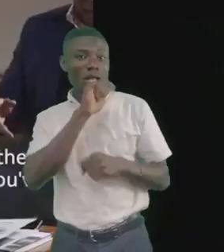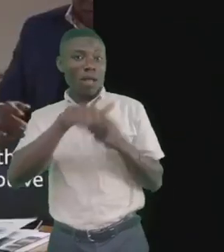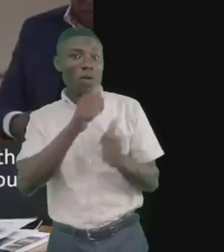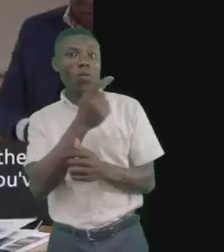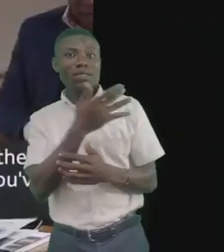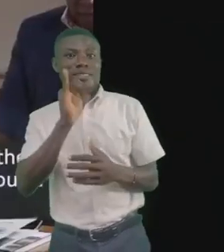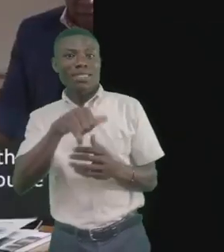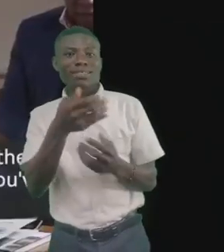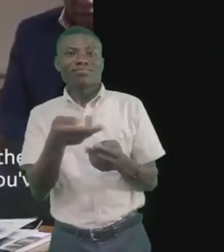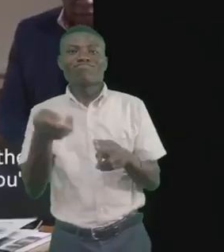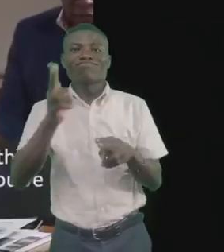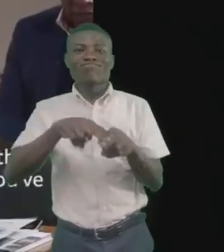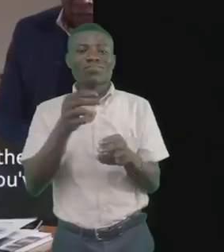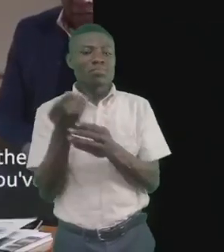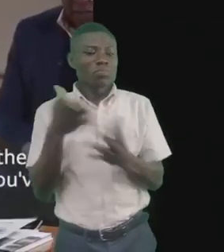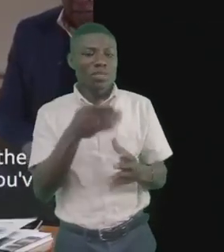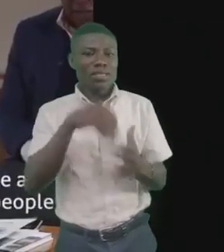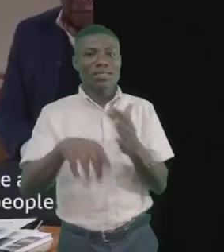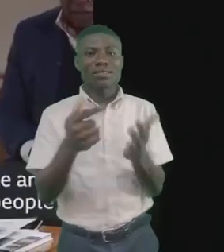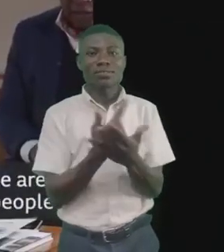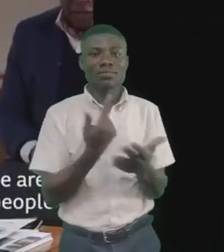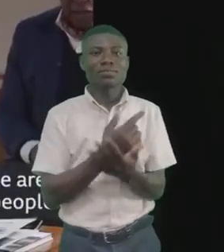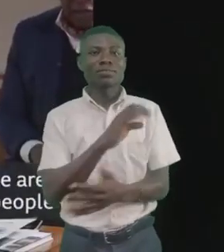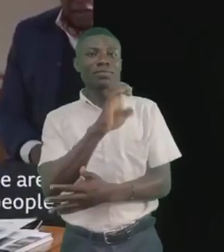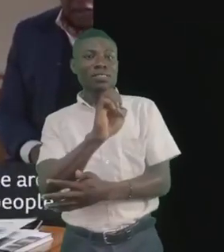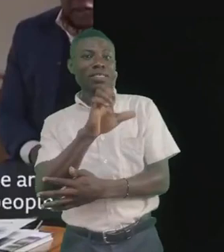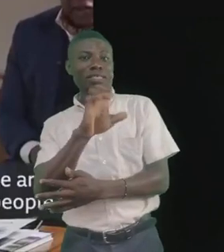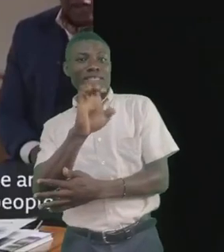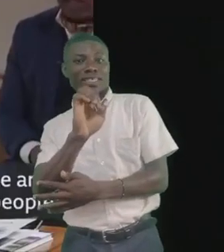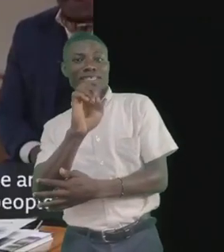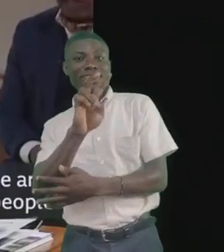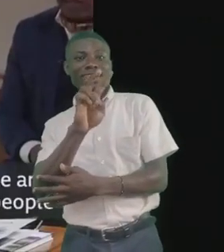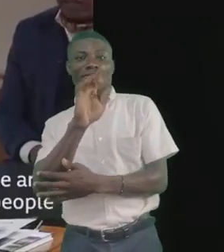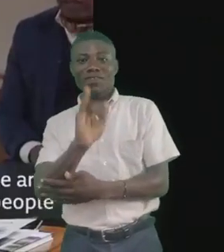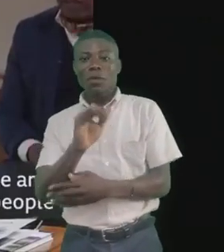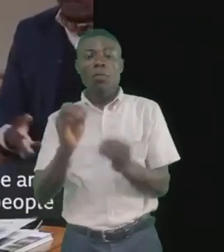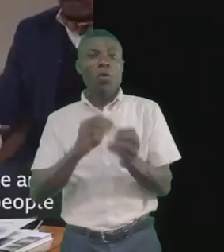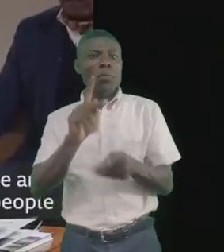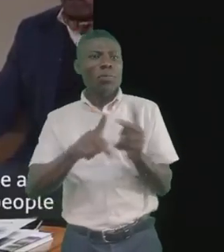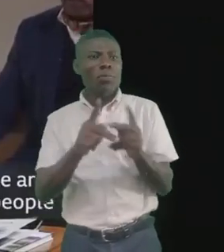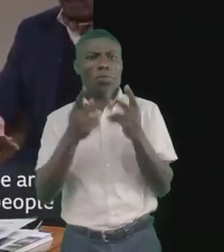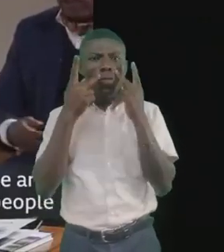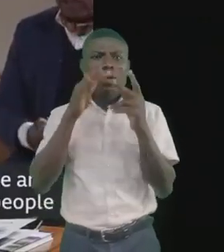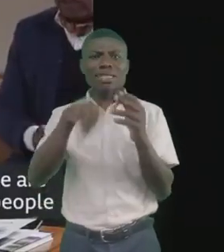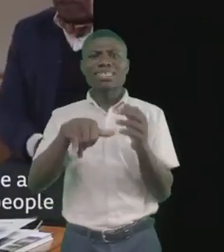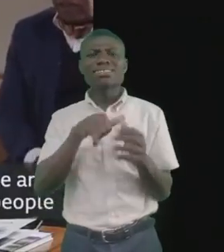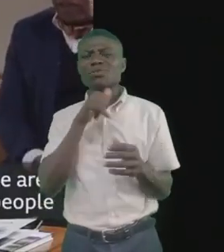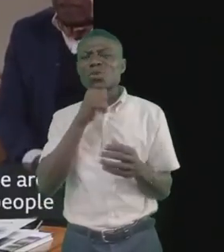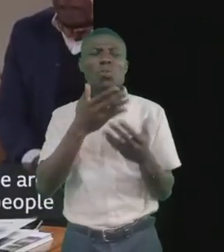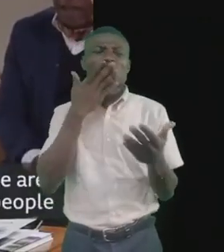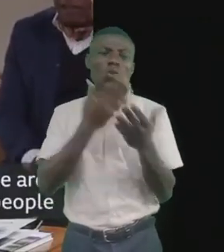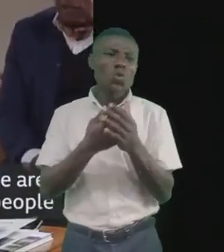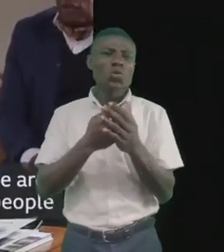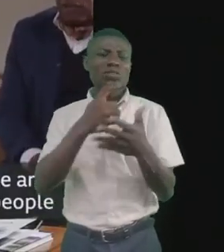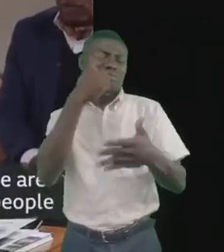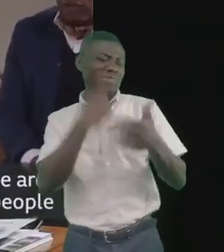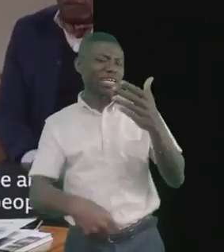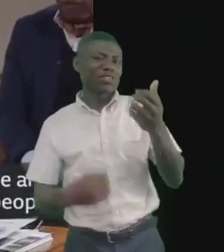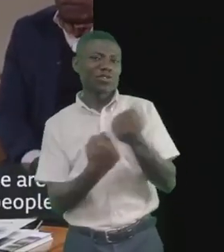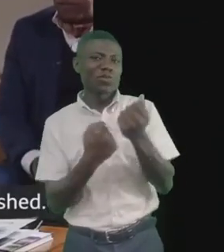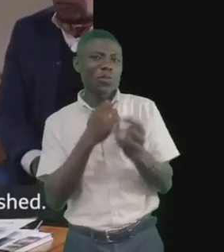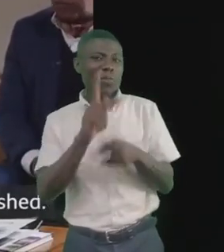Let's talk about one of the structures that you say you've put in place. The e-levy, a lot of people are calling it a stealth tax